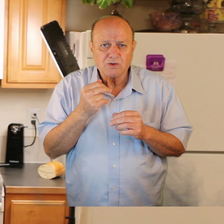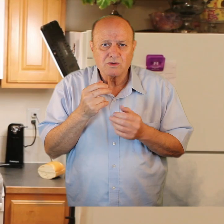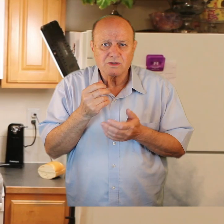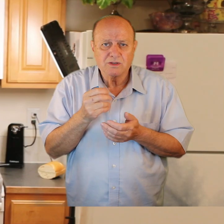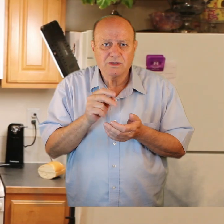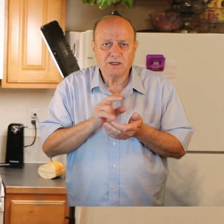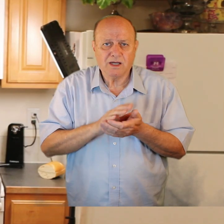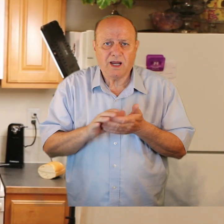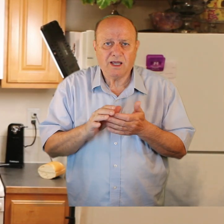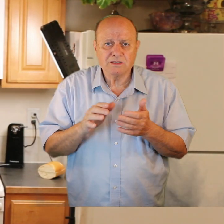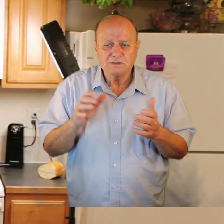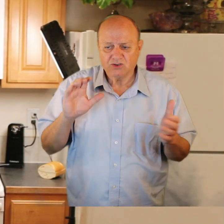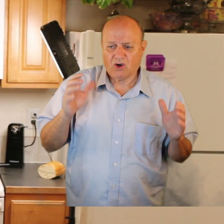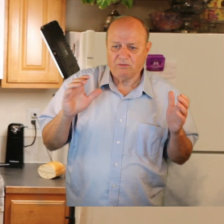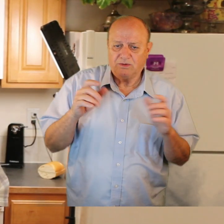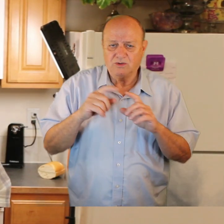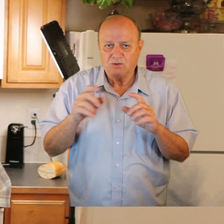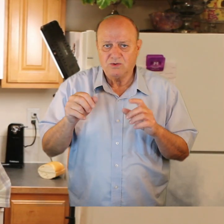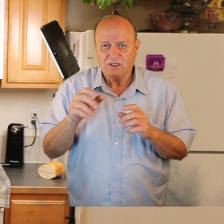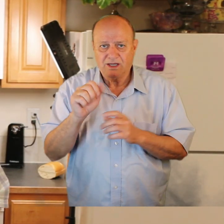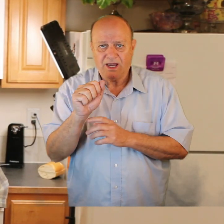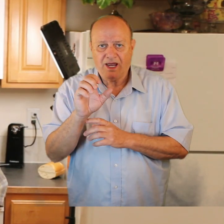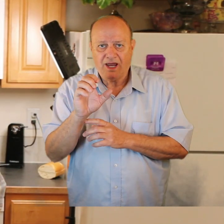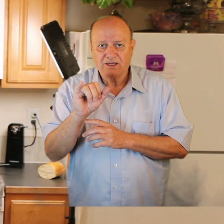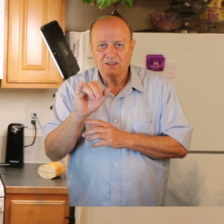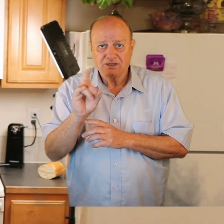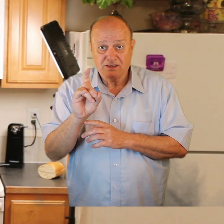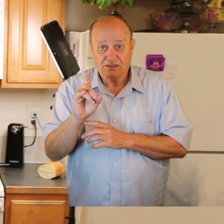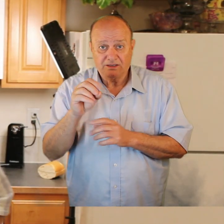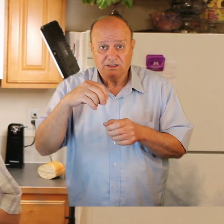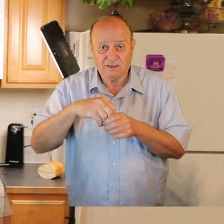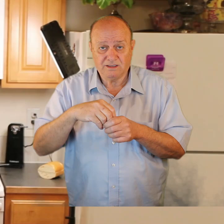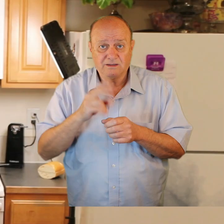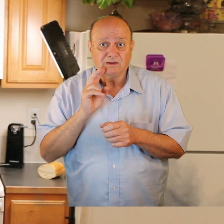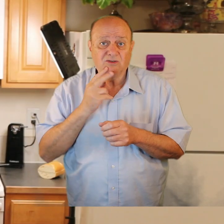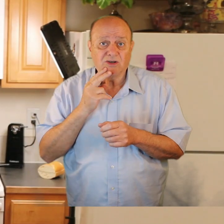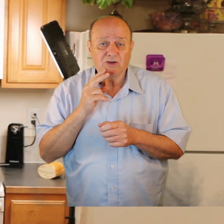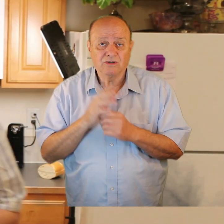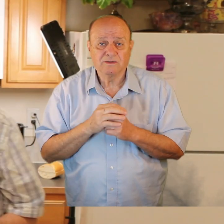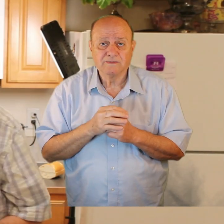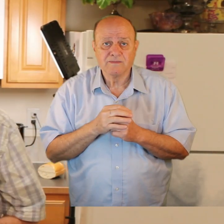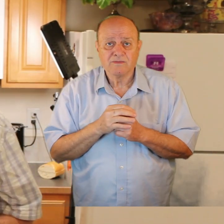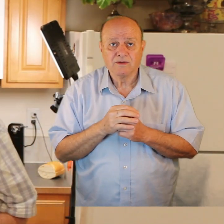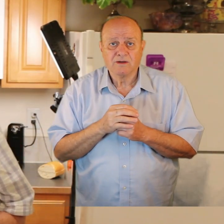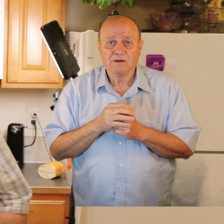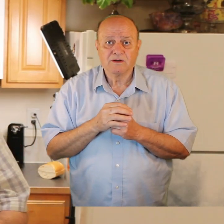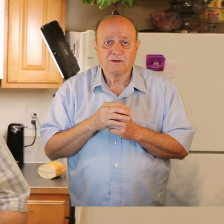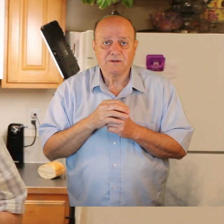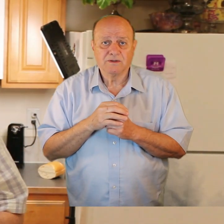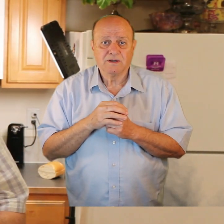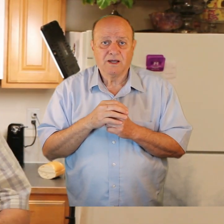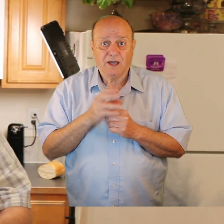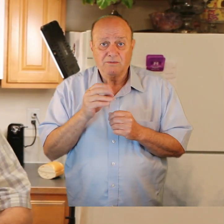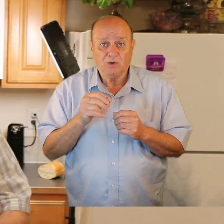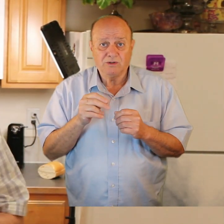nice complement to the acids in the vinegar. So I'm going to do that now. And give that a stir and